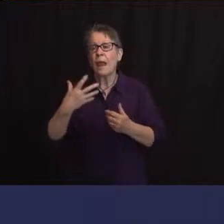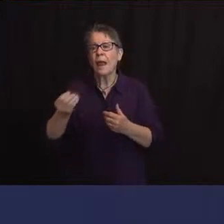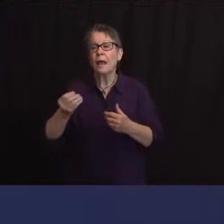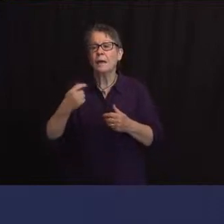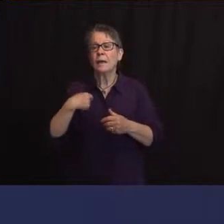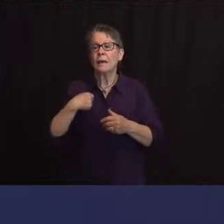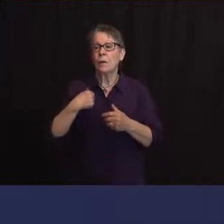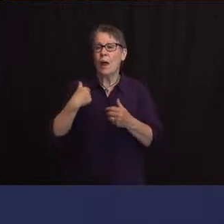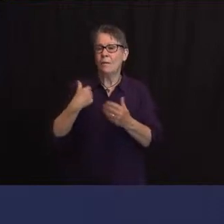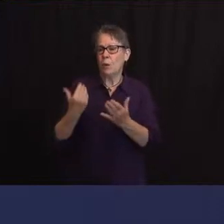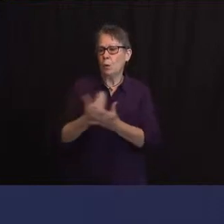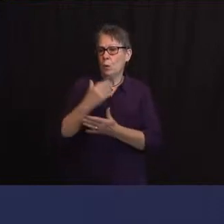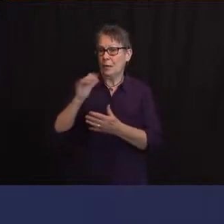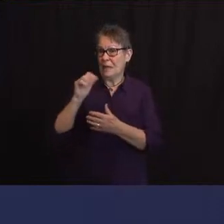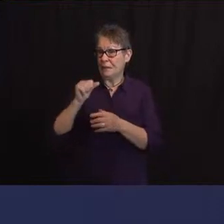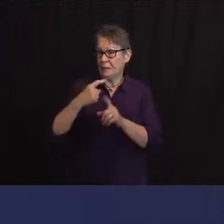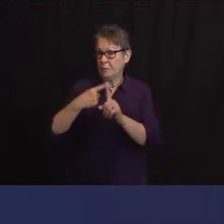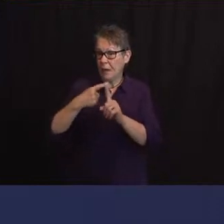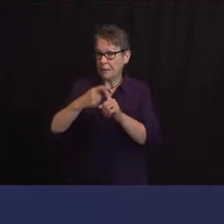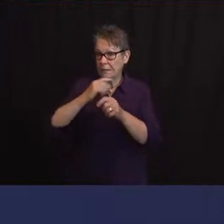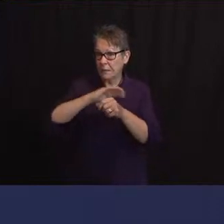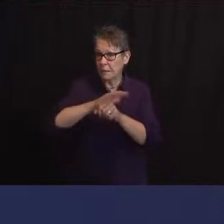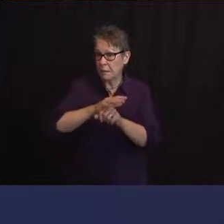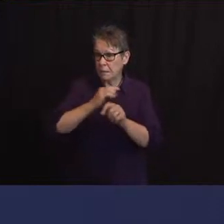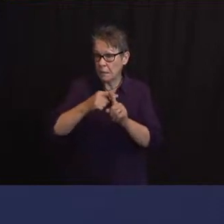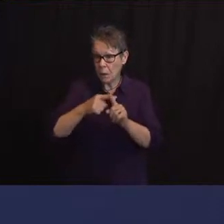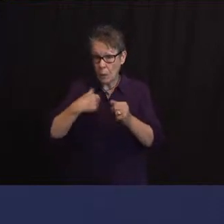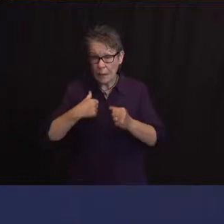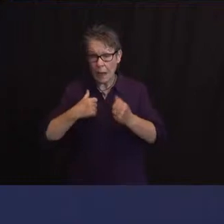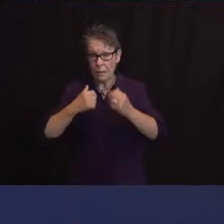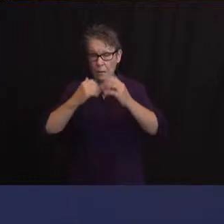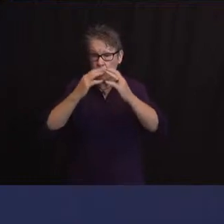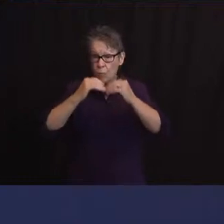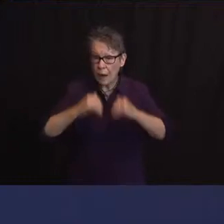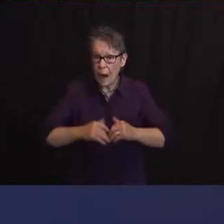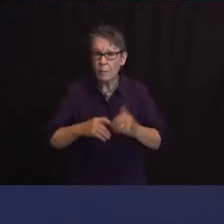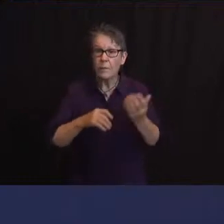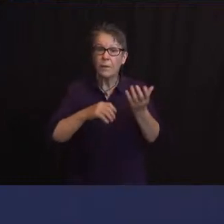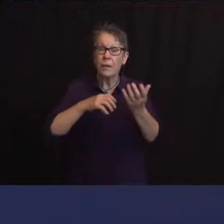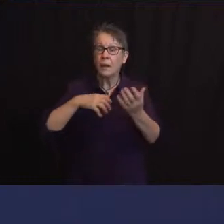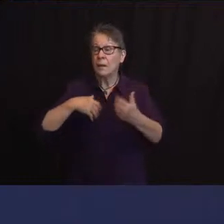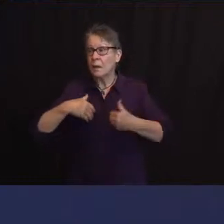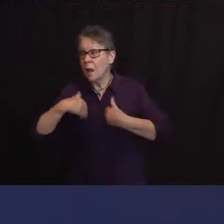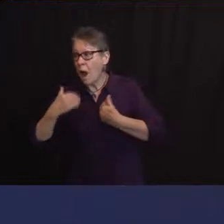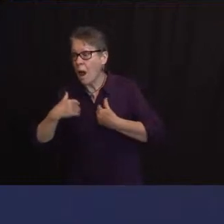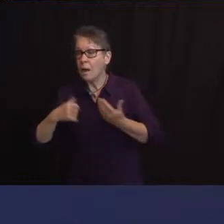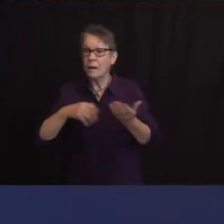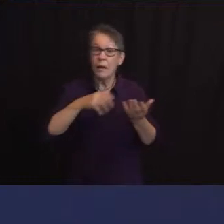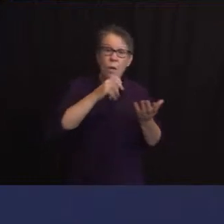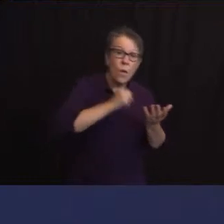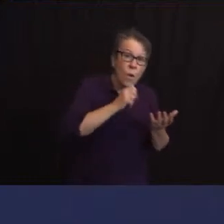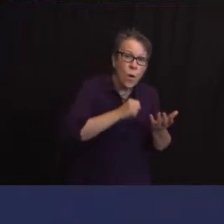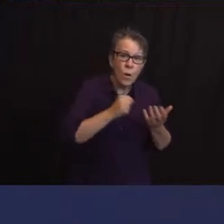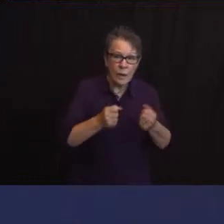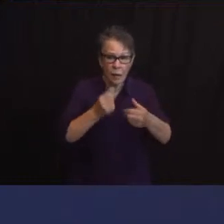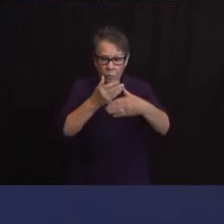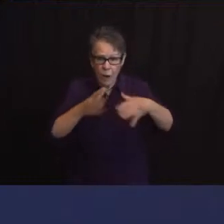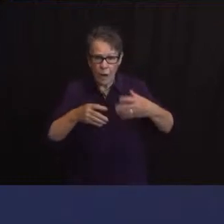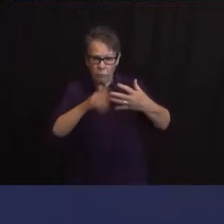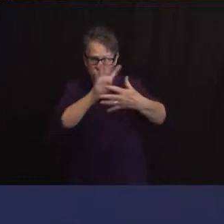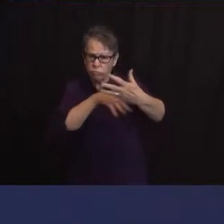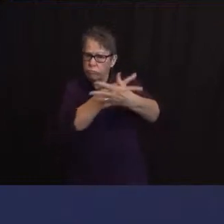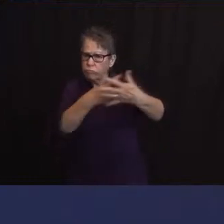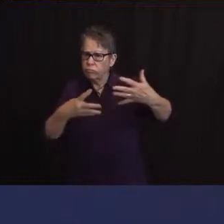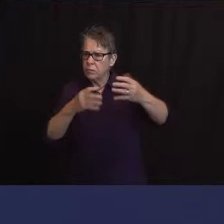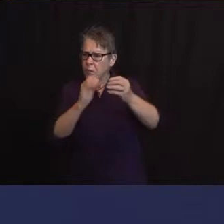Is it maybe younger folks or is it different? Governor, do schools for graduations have to abide by the 200-person outdoor limit, or can